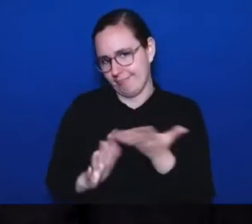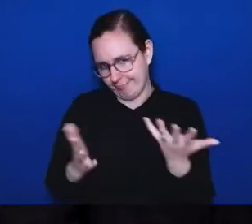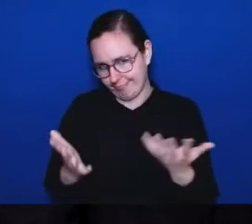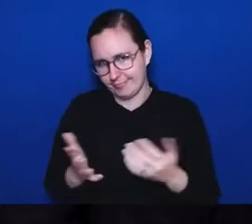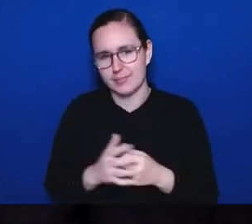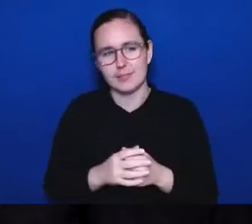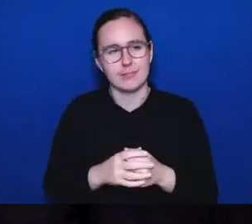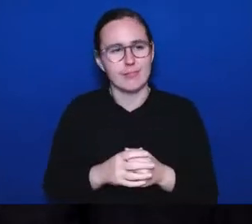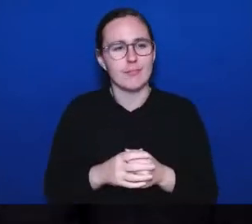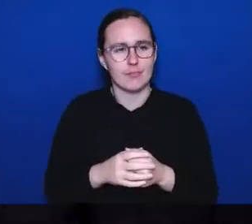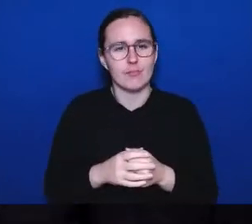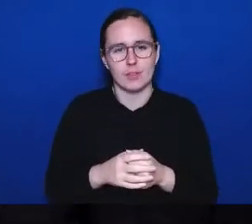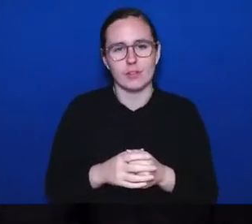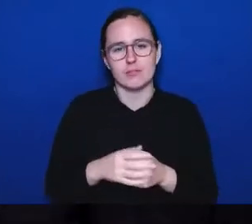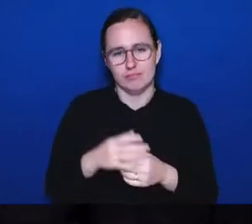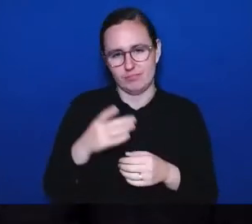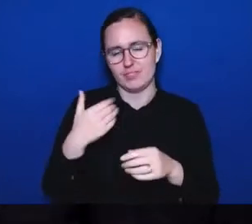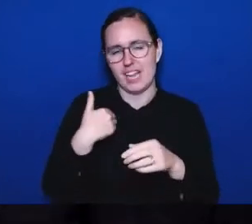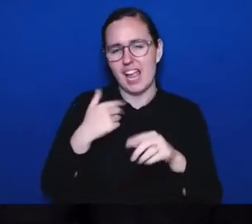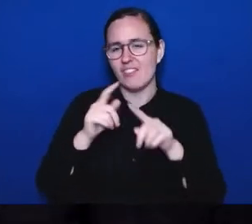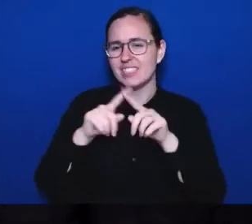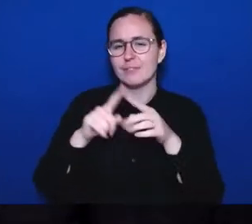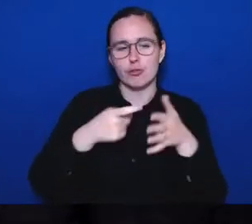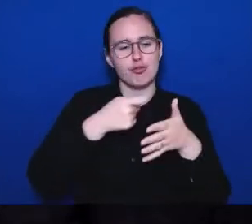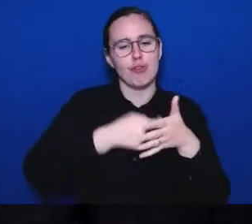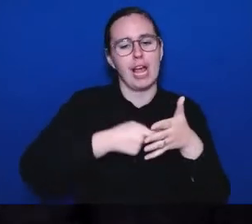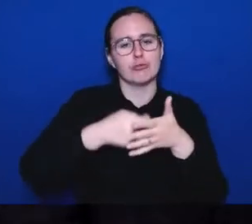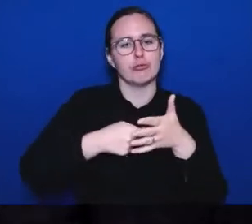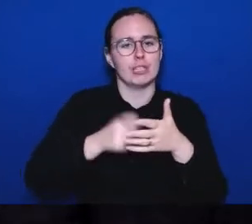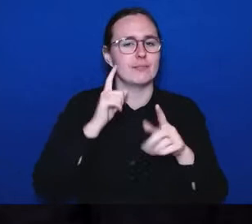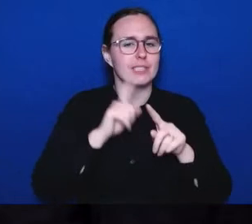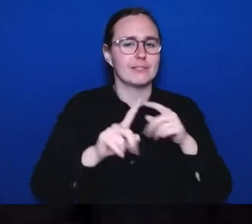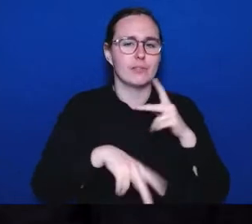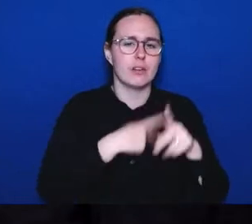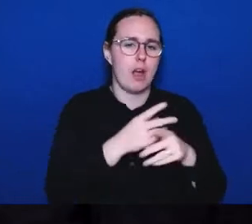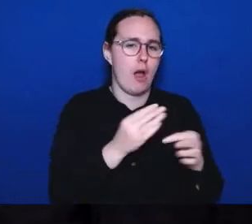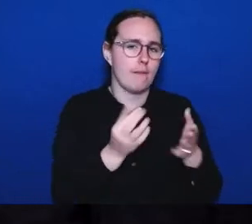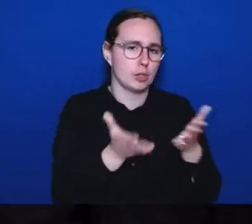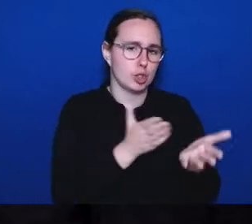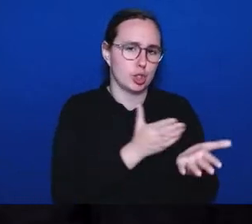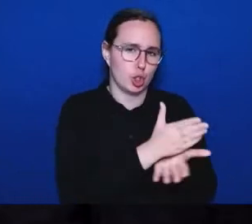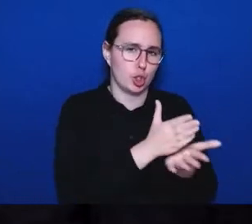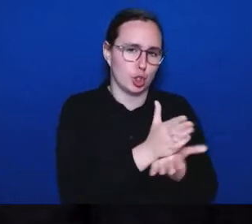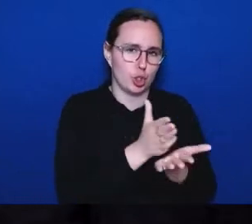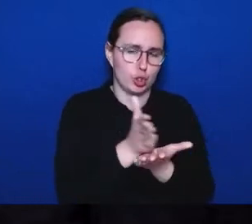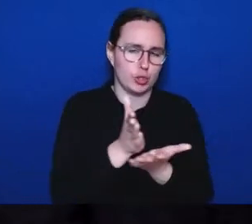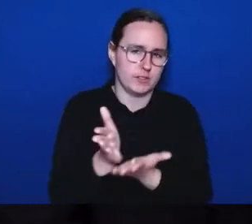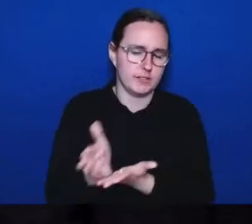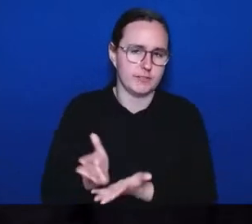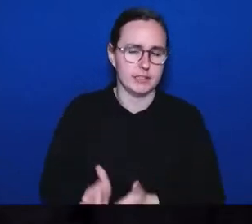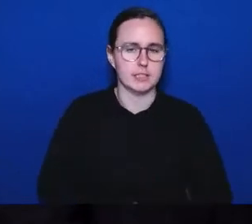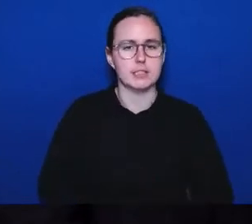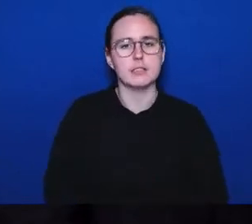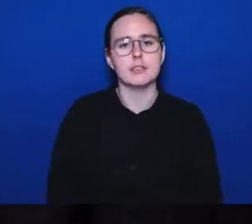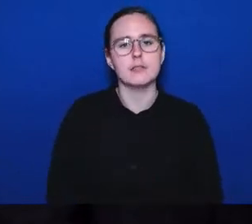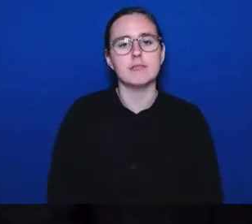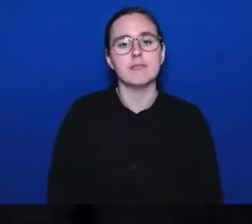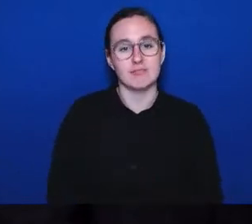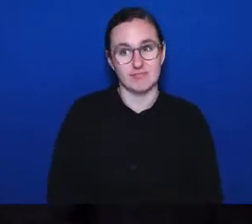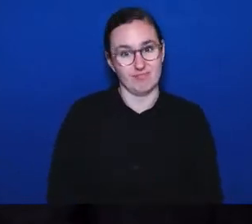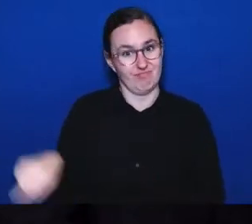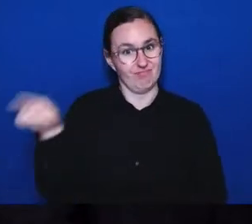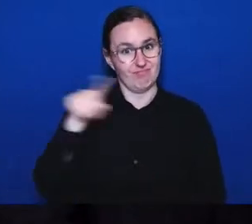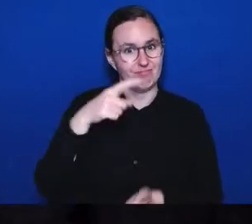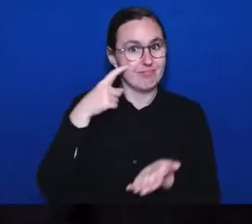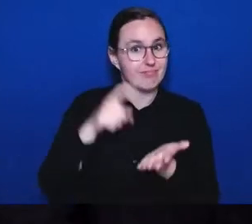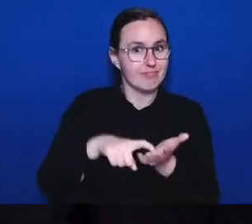on top of that, to really acknowledge that time that you're spending for patients and their complexity of care. And also, again, to